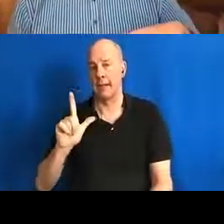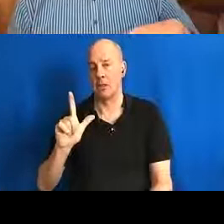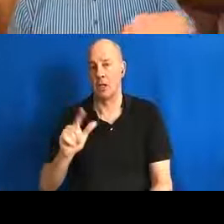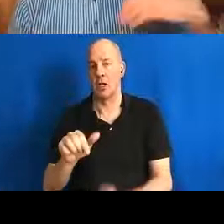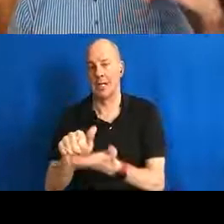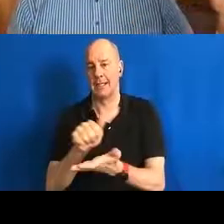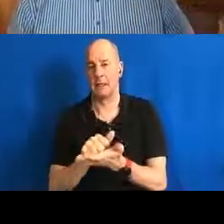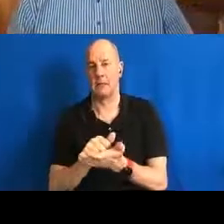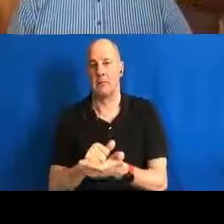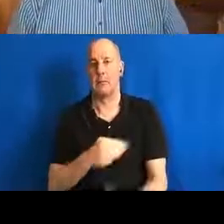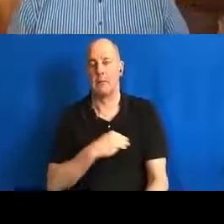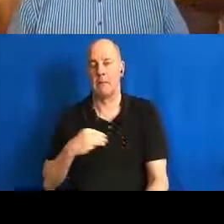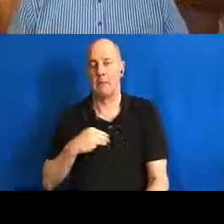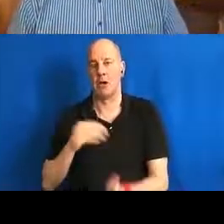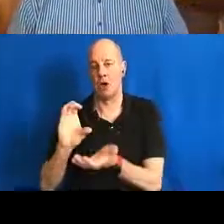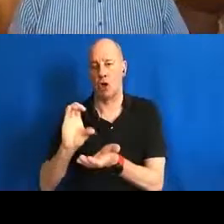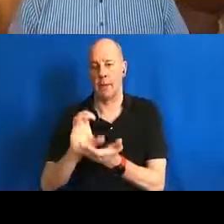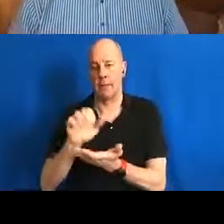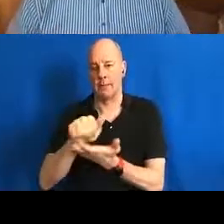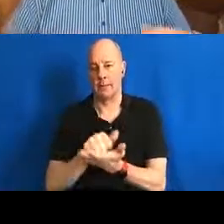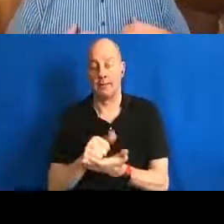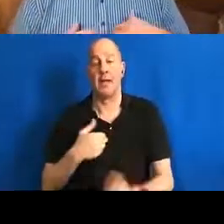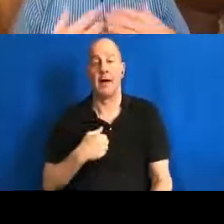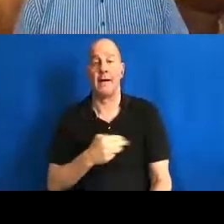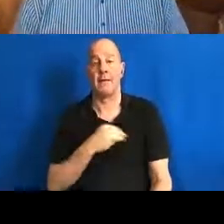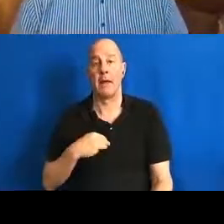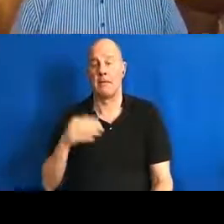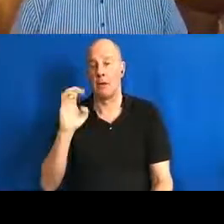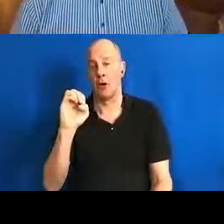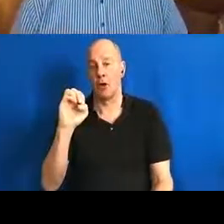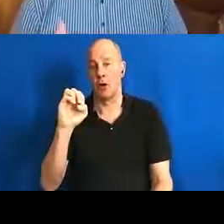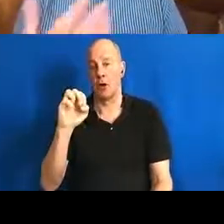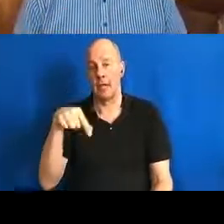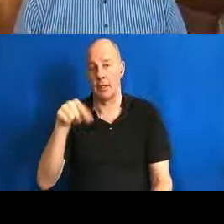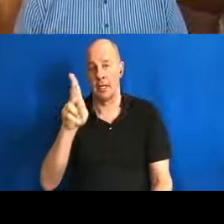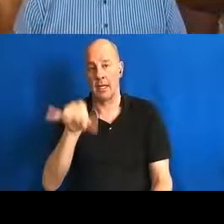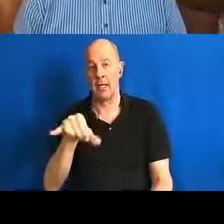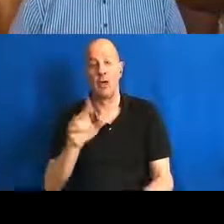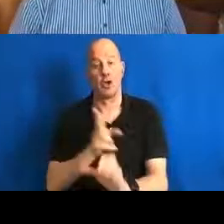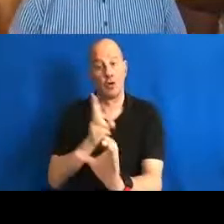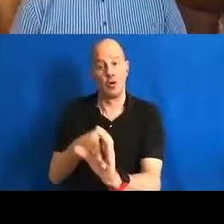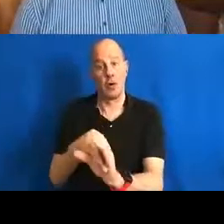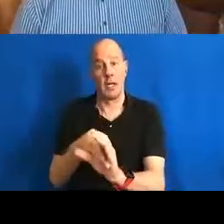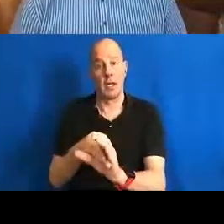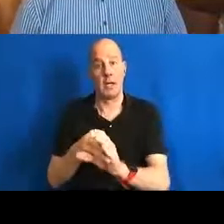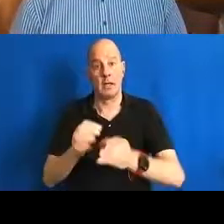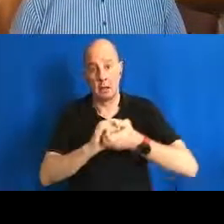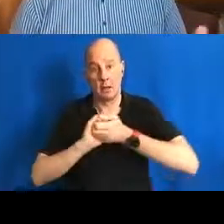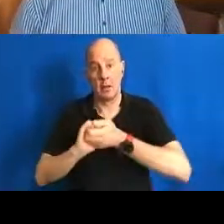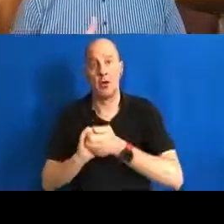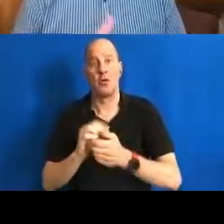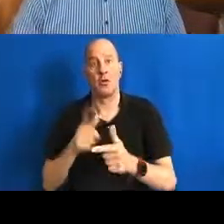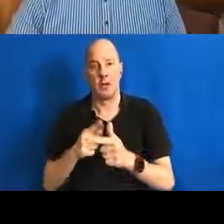is where a member has their member equity. So when you join a cooperative, you buy into that cooperative.